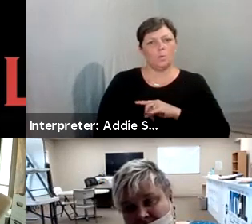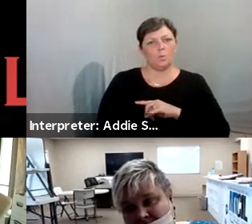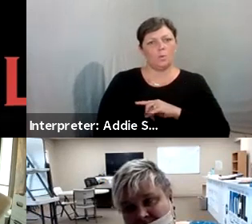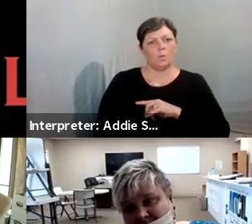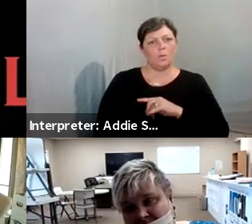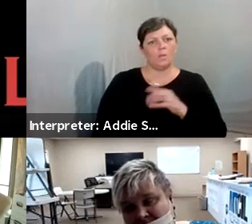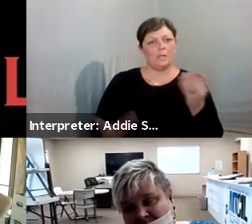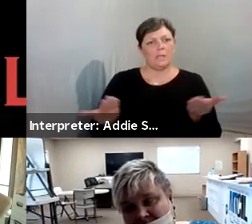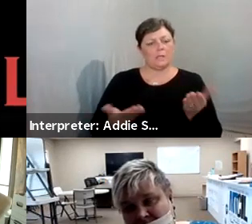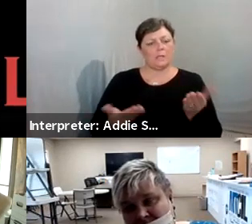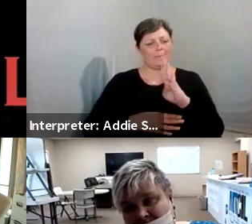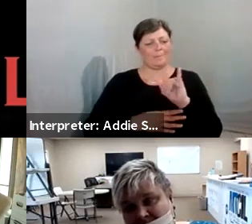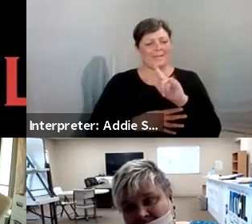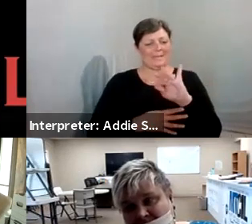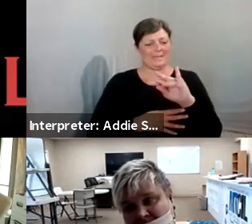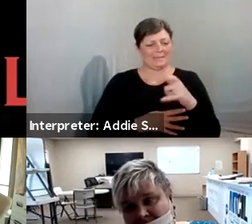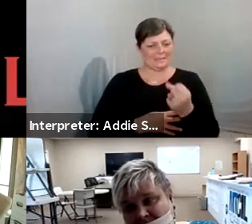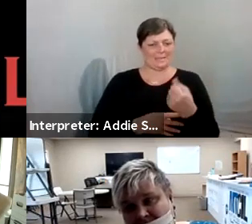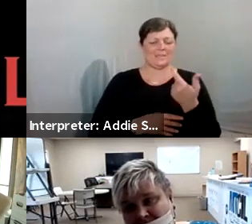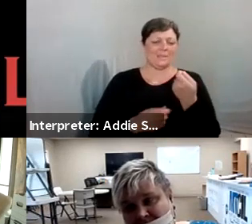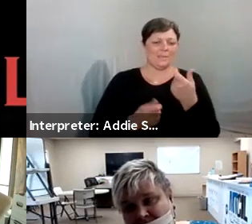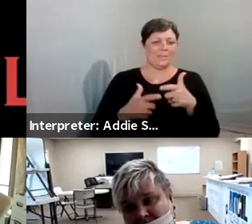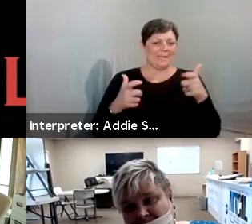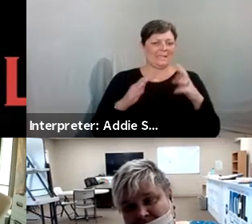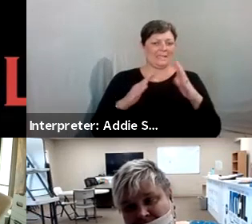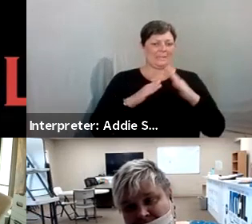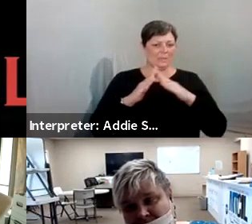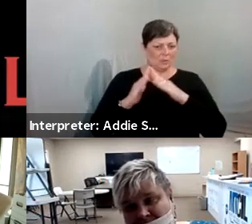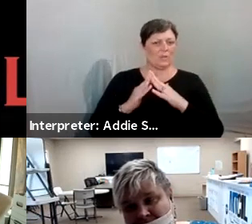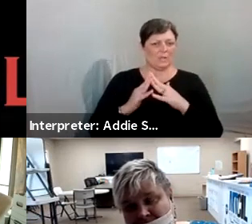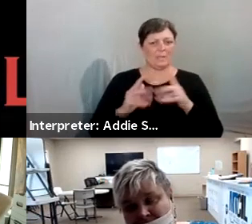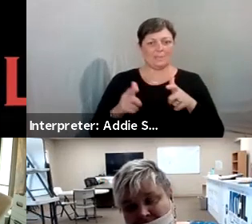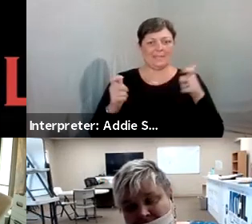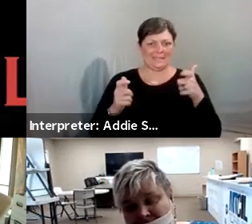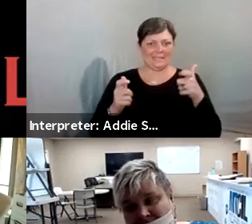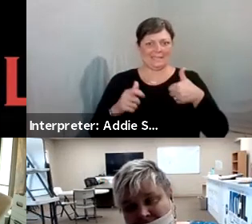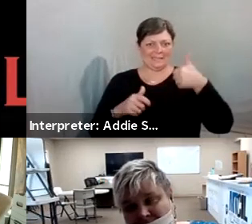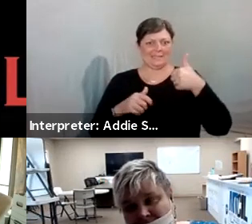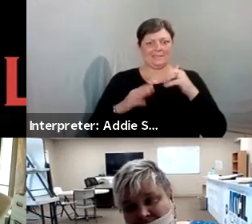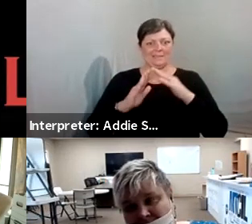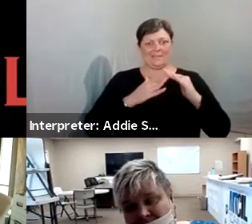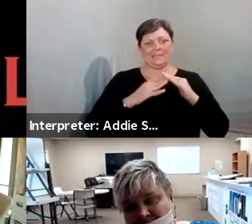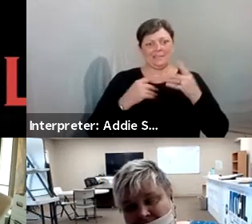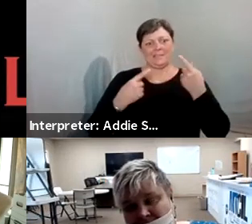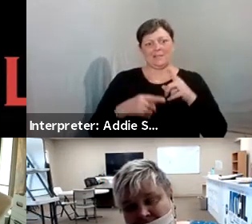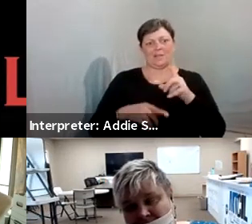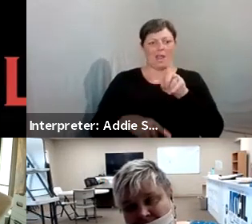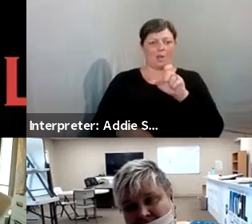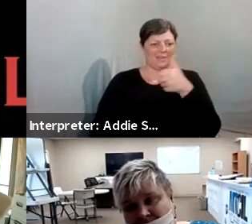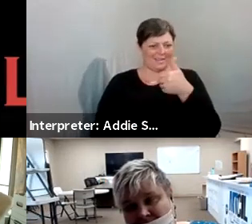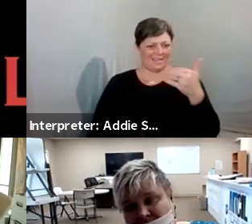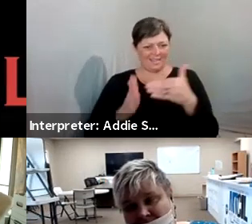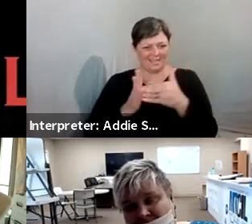here in Billings, which is a larger community, is the largest community in the state of Montana, about 110,000 people in